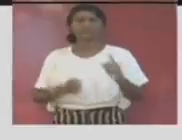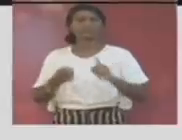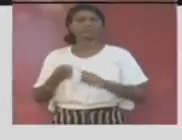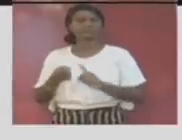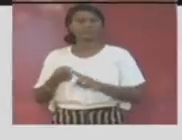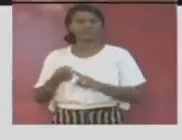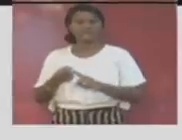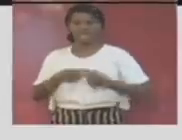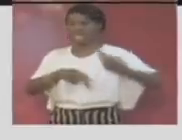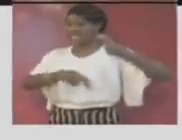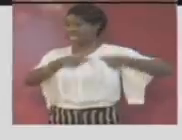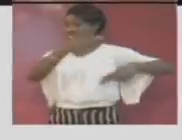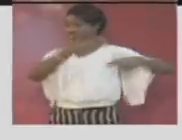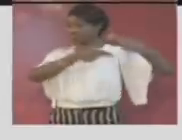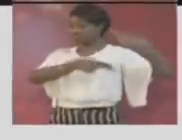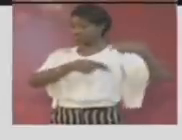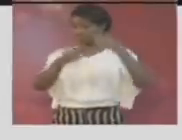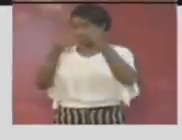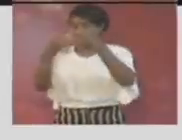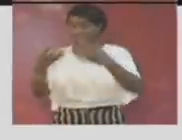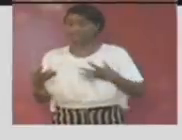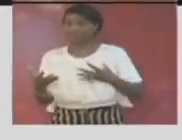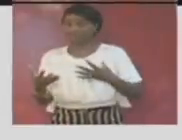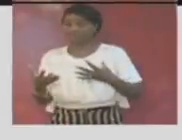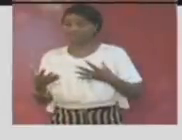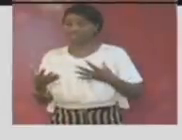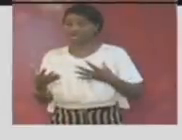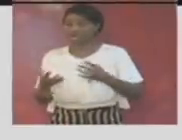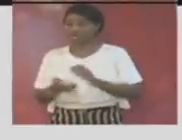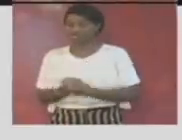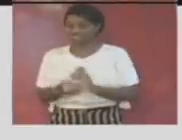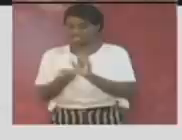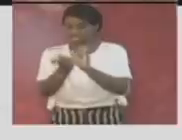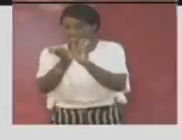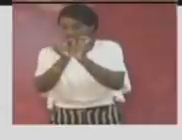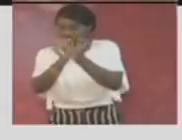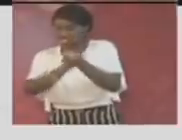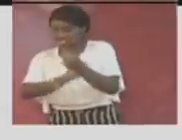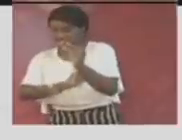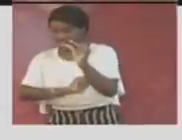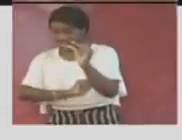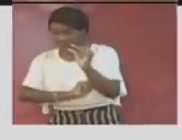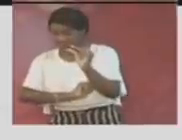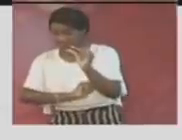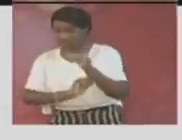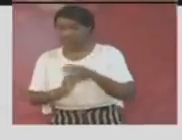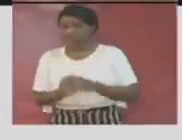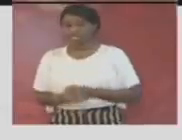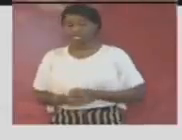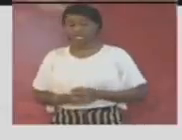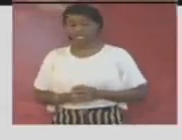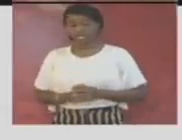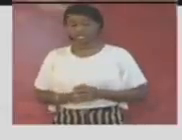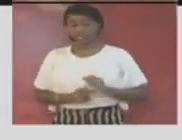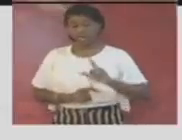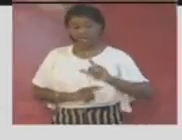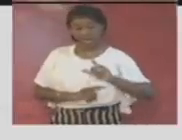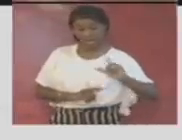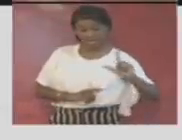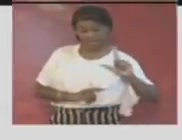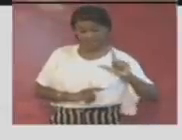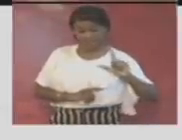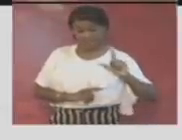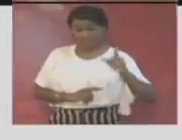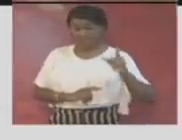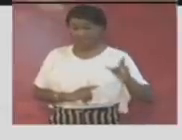historic information, the historic data, now frame shifted a bit. So we're now looking at the left-hand end. We're seeing basically from